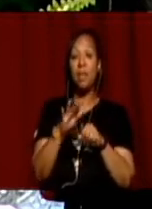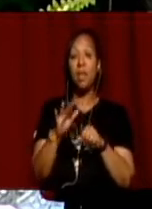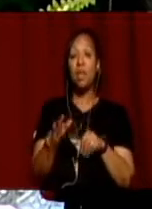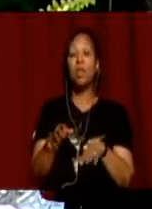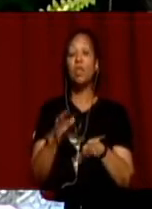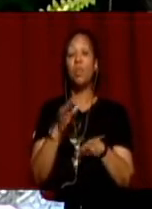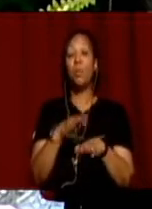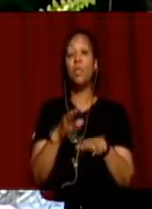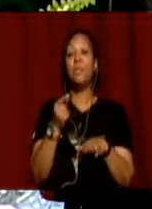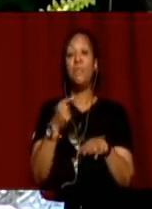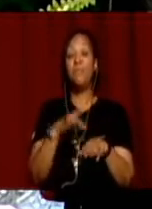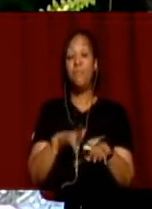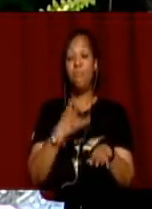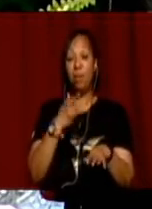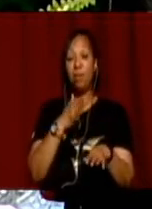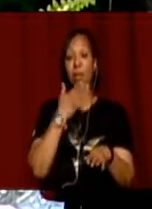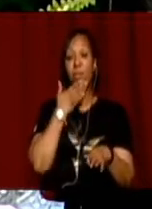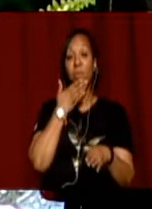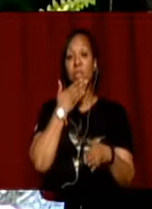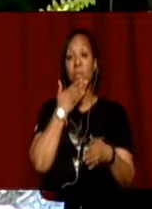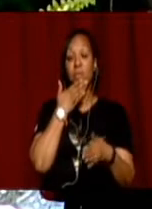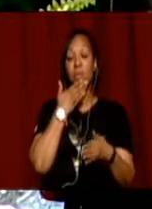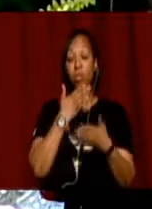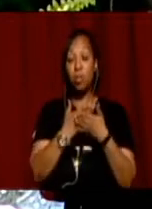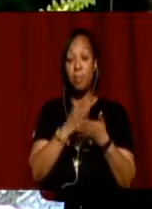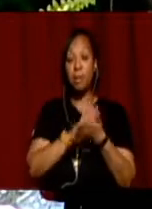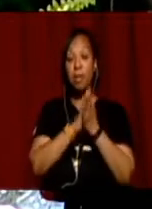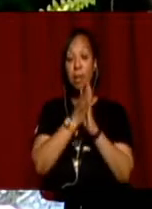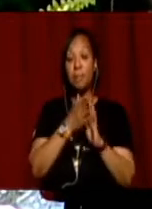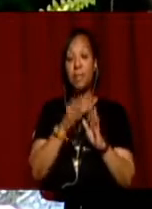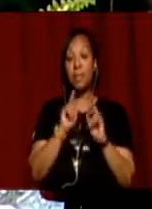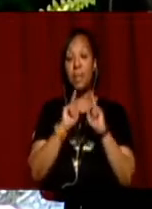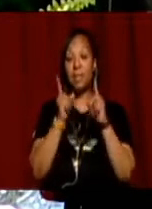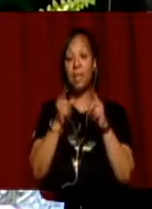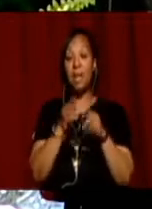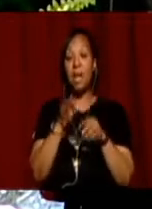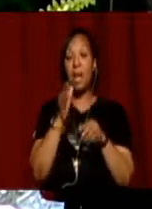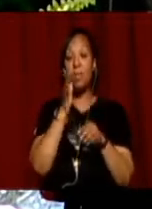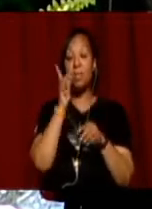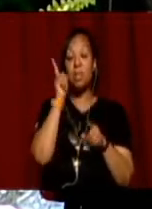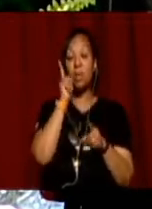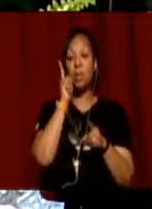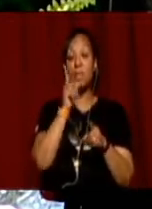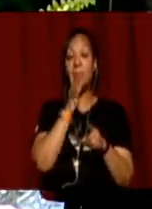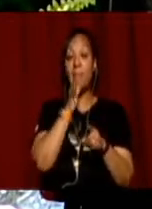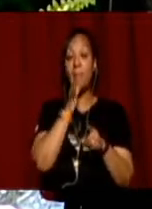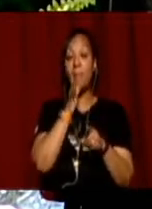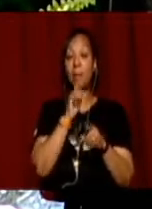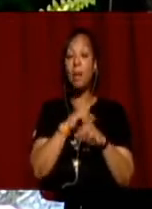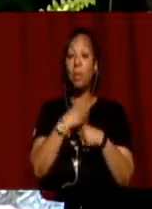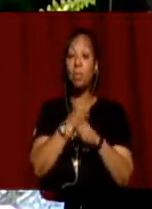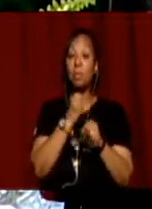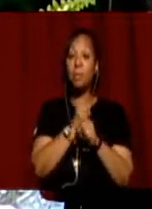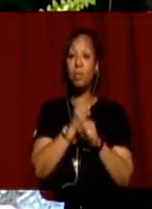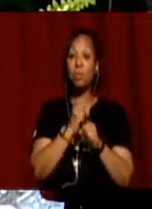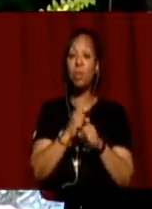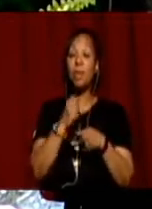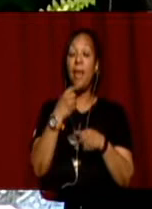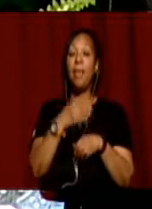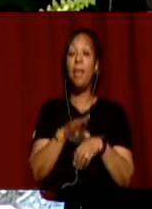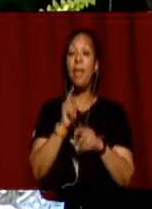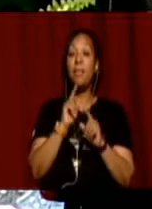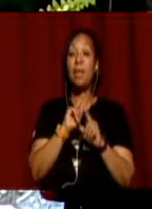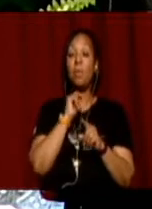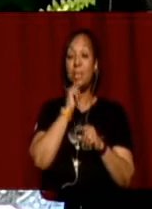we should get tested because we're around people. And then I was going to go and see my mother, and I wanted to make sure that, when I was tested,